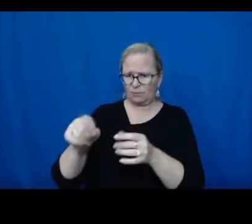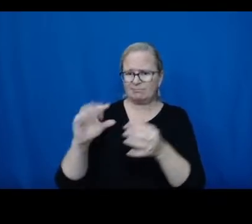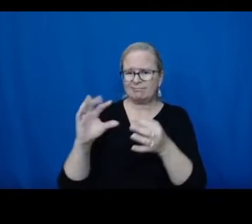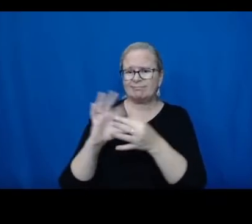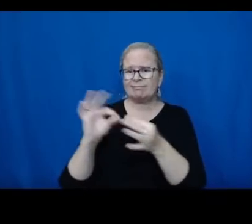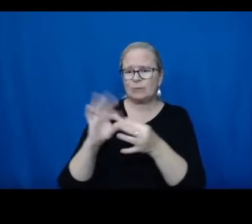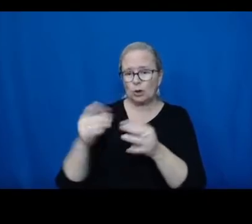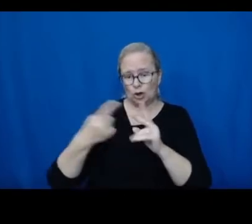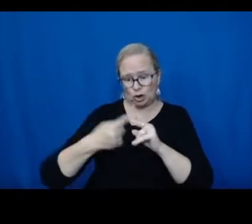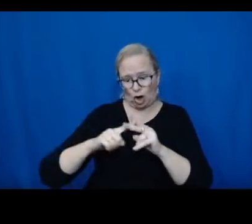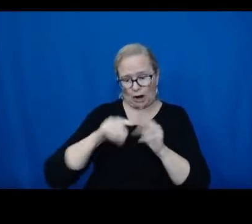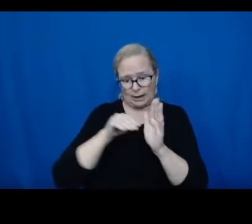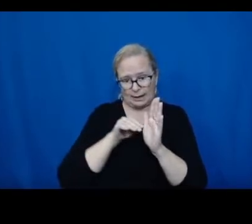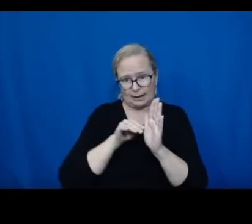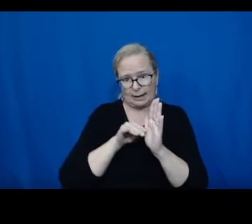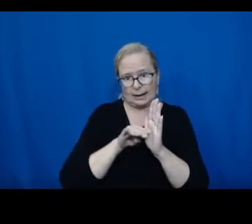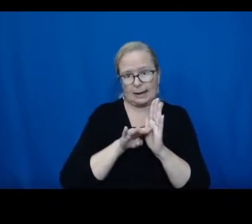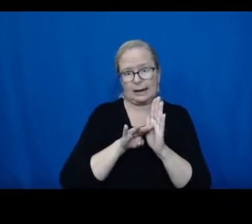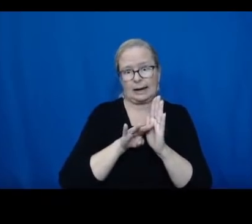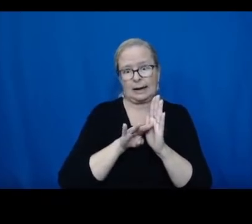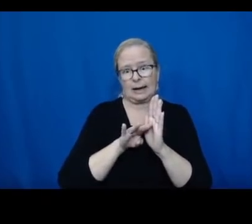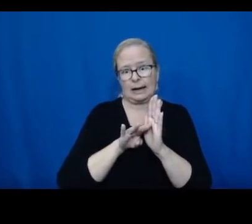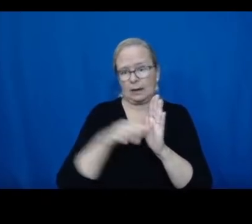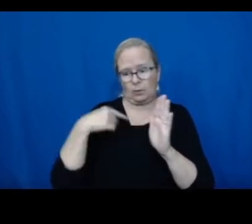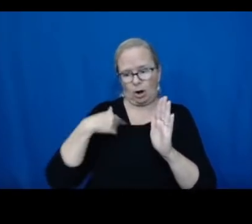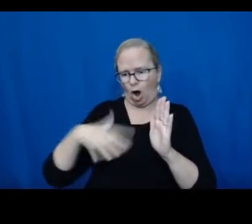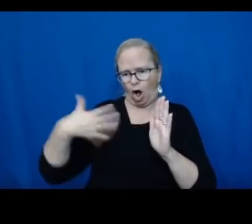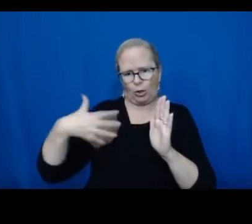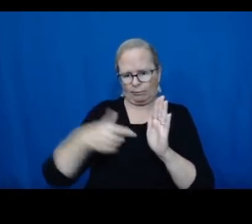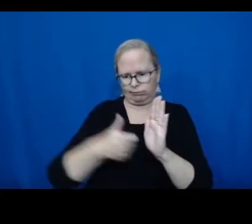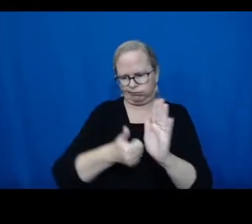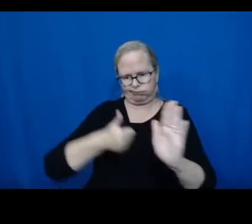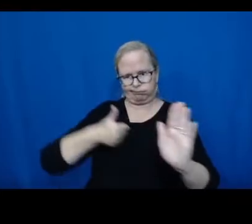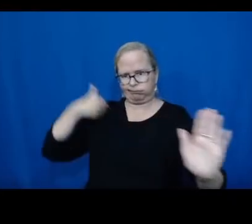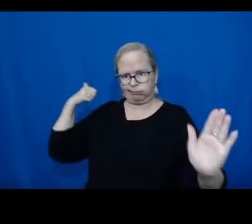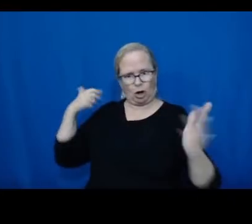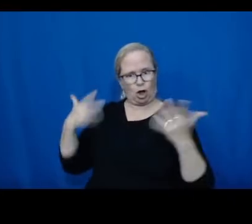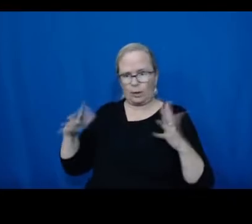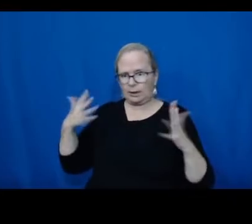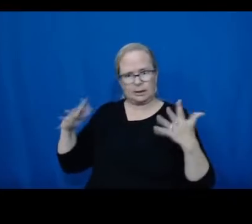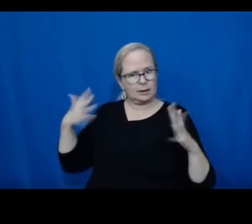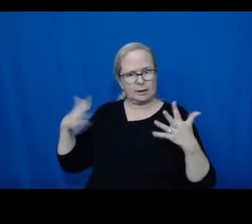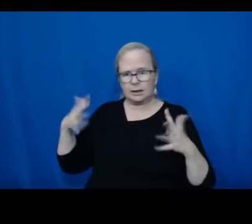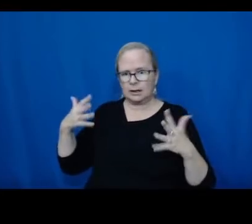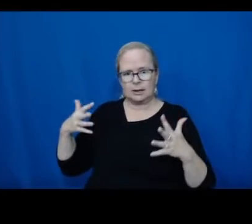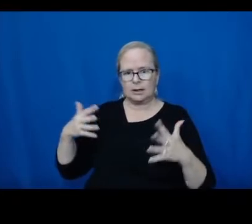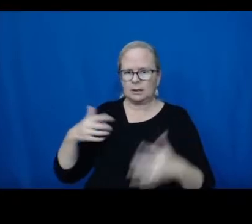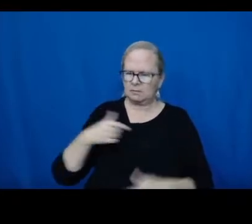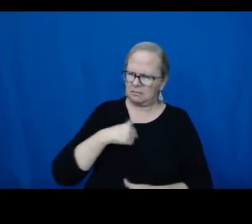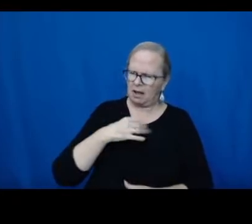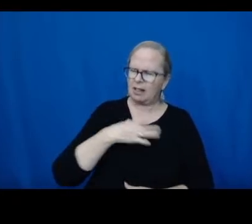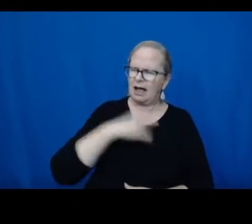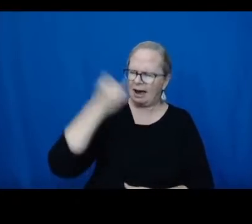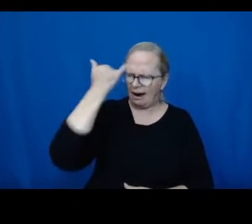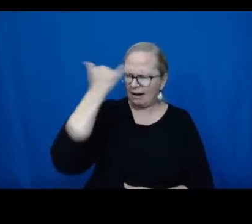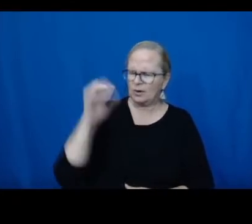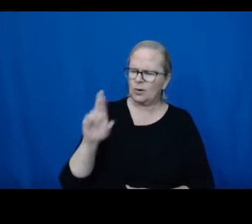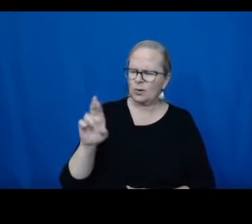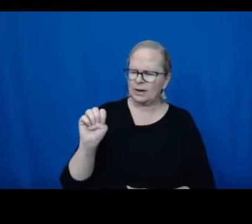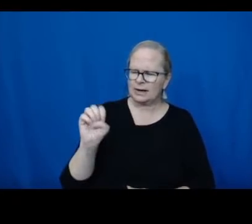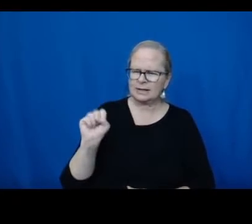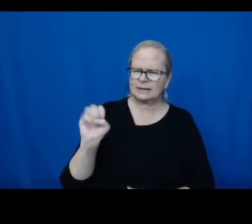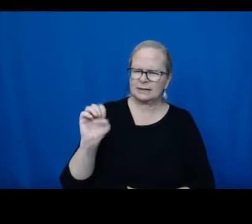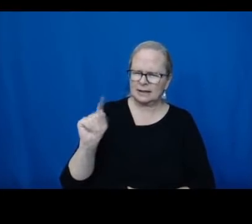that masking, that physical distancing, that increase in vaccinations, that limiting